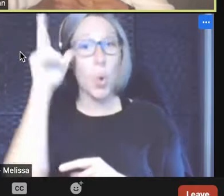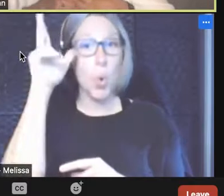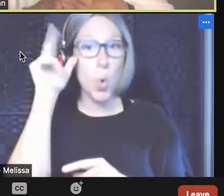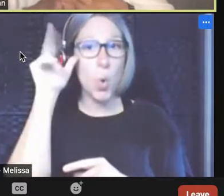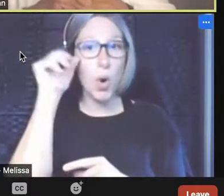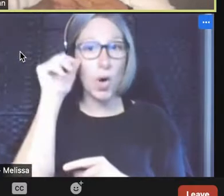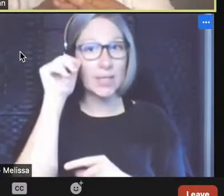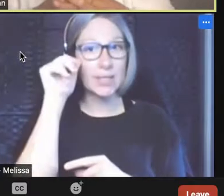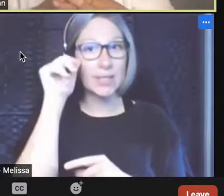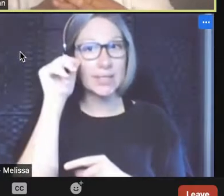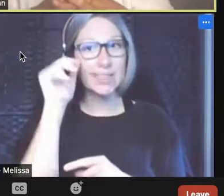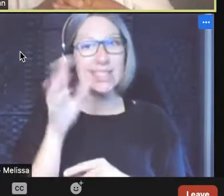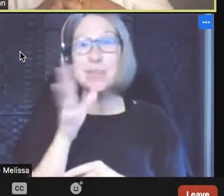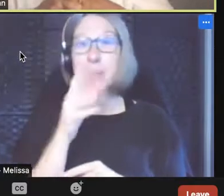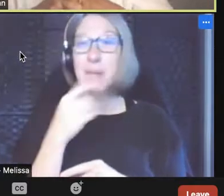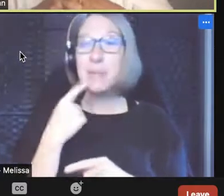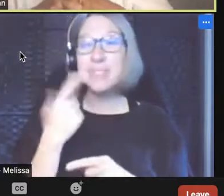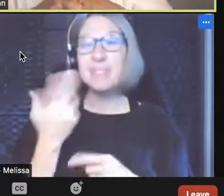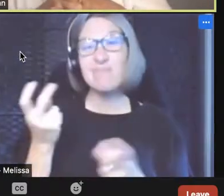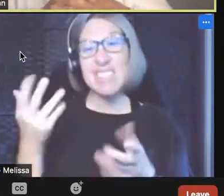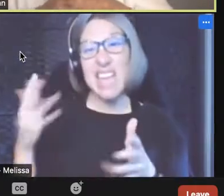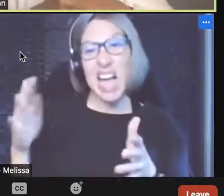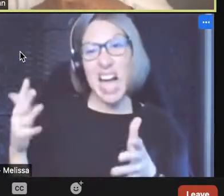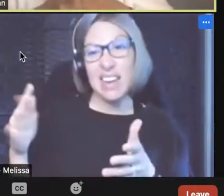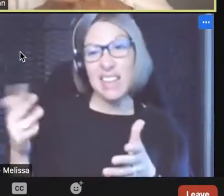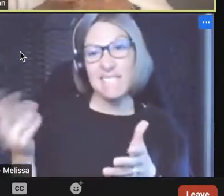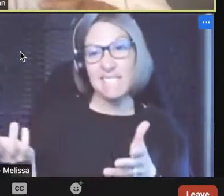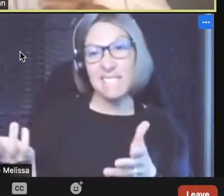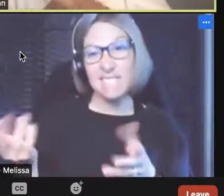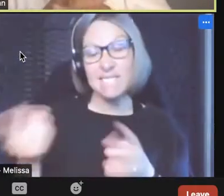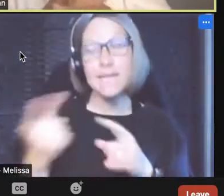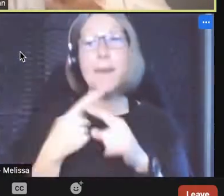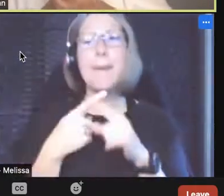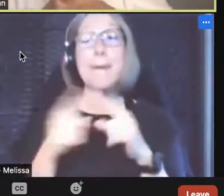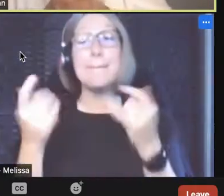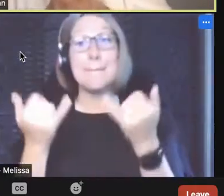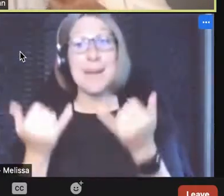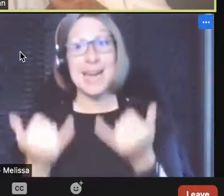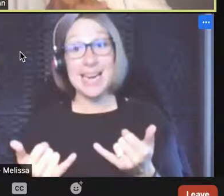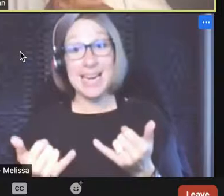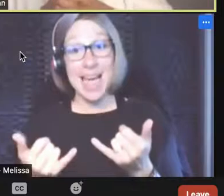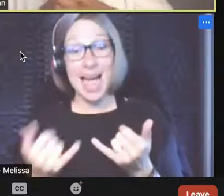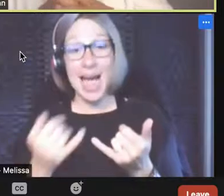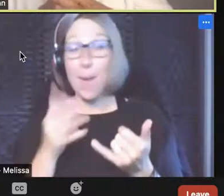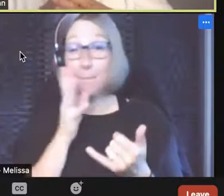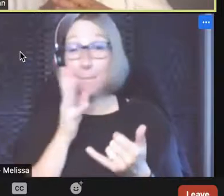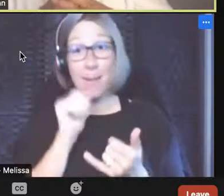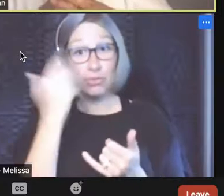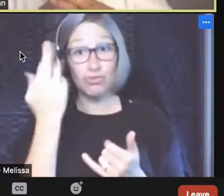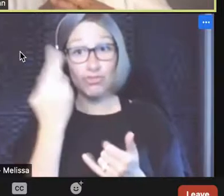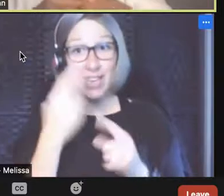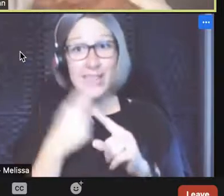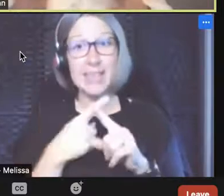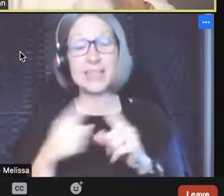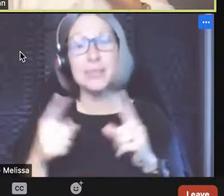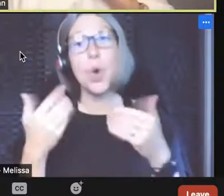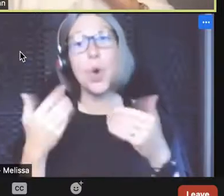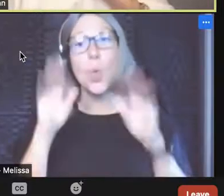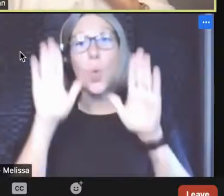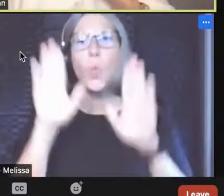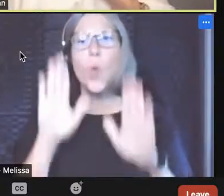his mom says, kinda, she's going to now take this wonderful moment, though she doesn't know she's doing it, to give him some